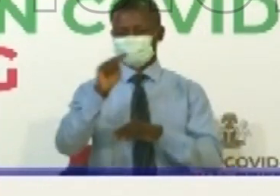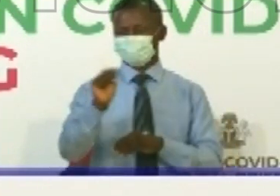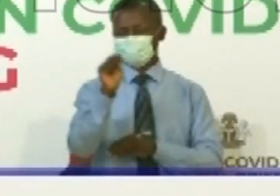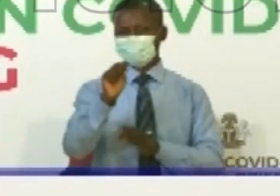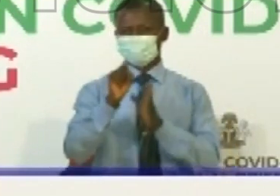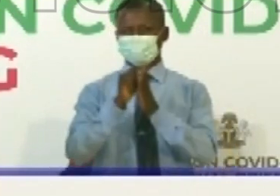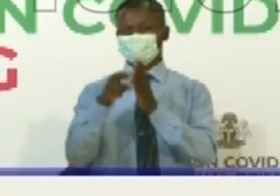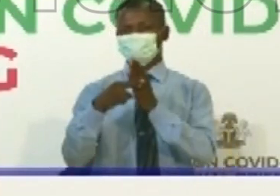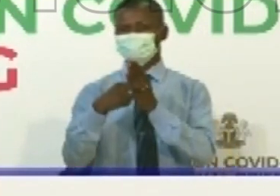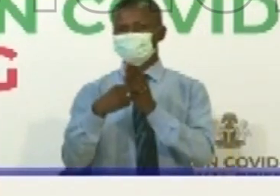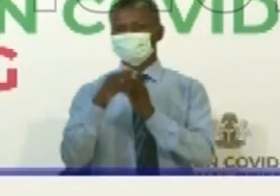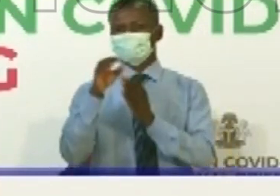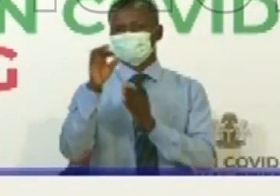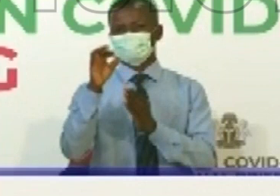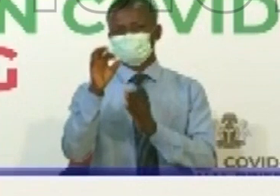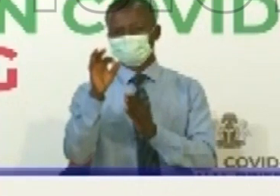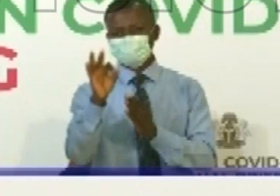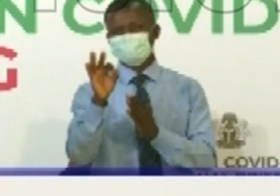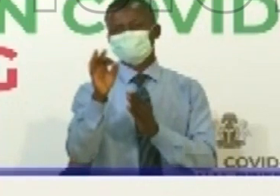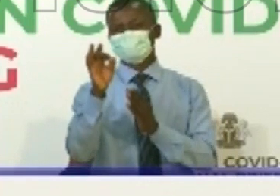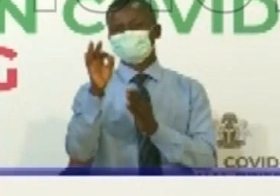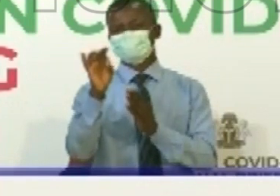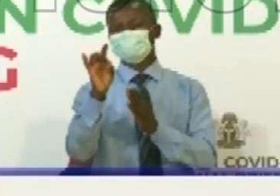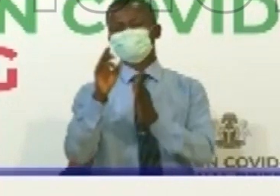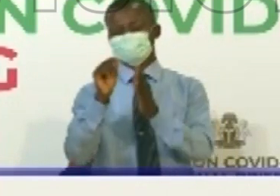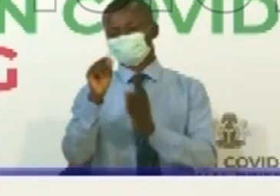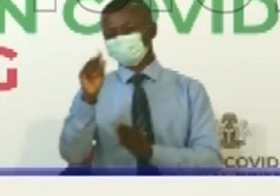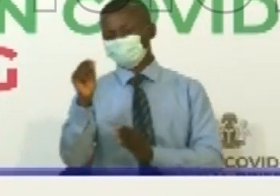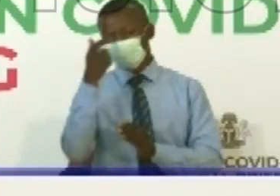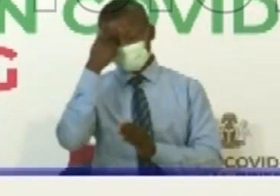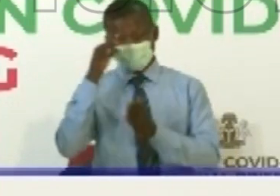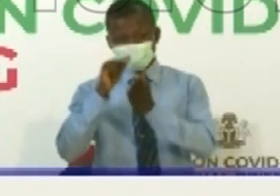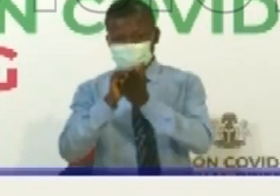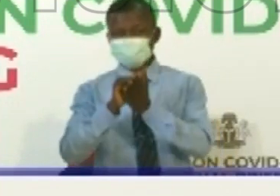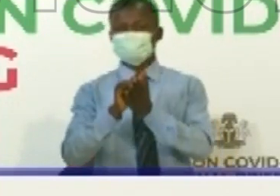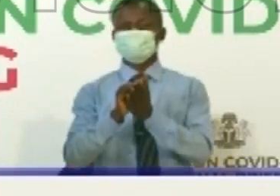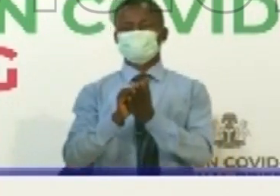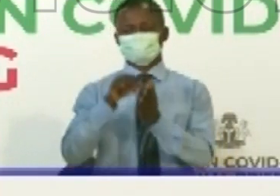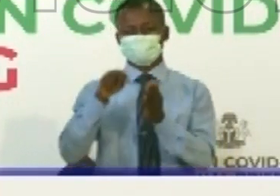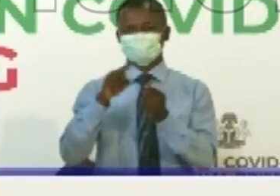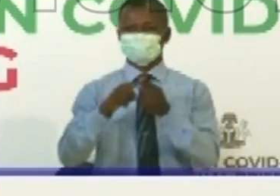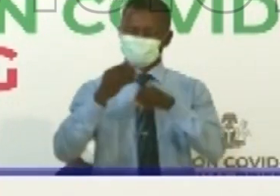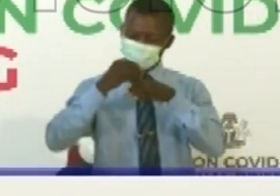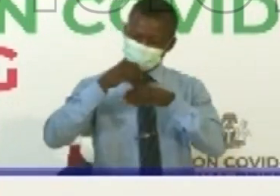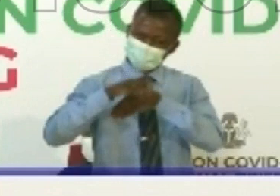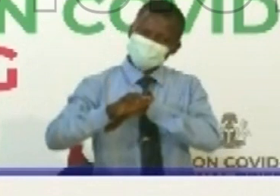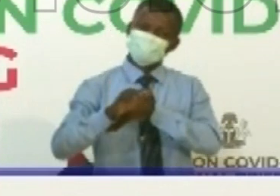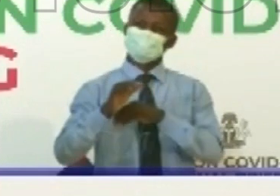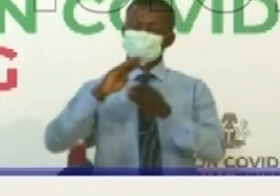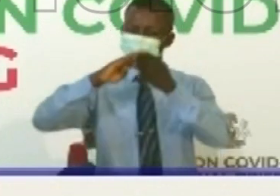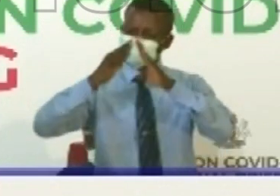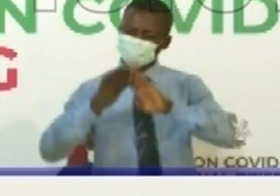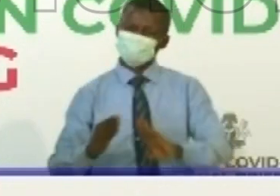1st, 2020. It is in this regard that a countrywide deployment of community